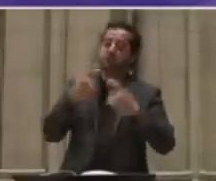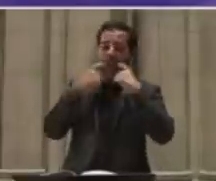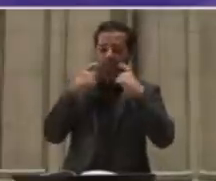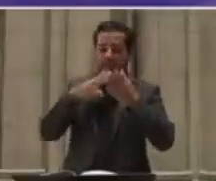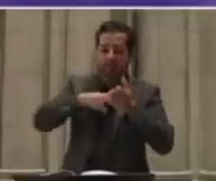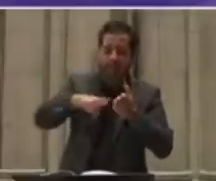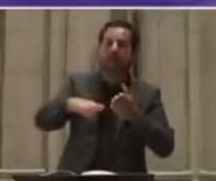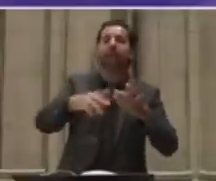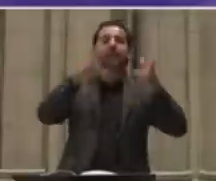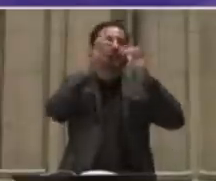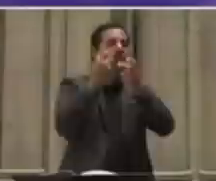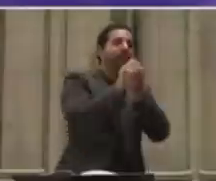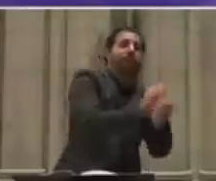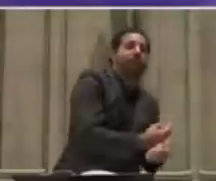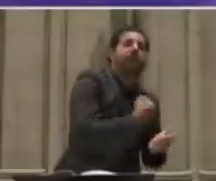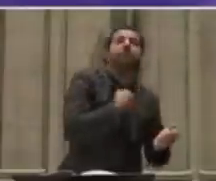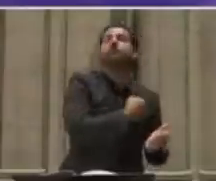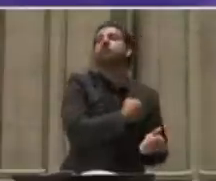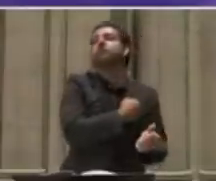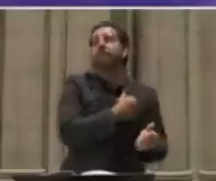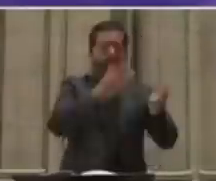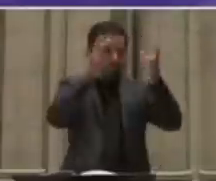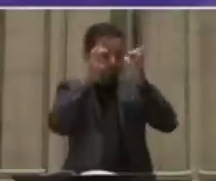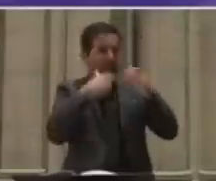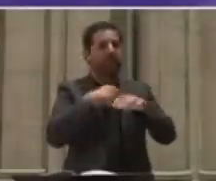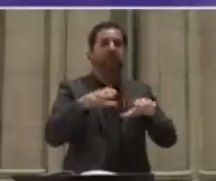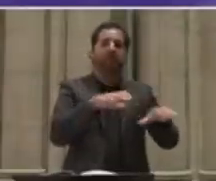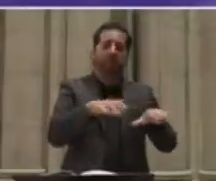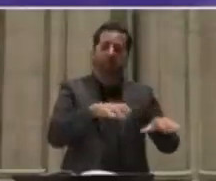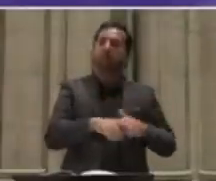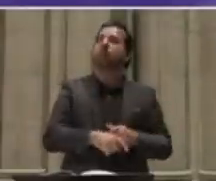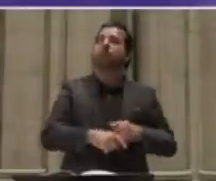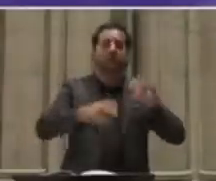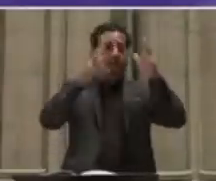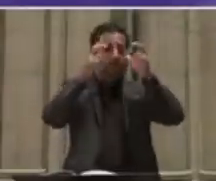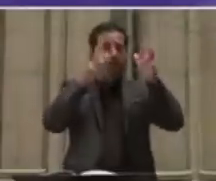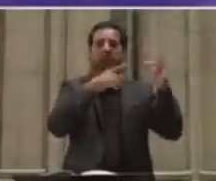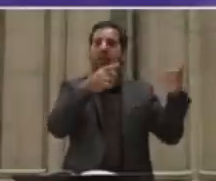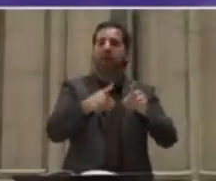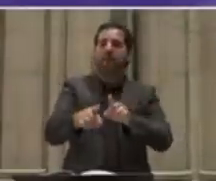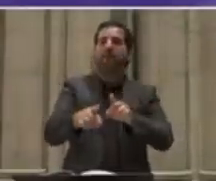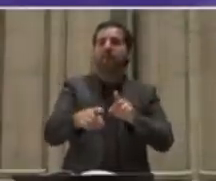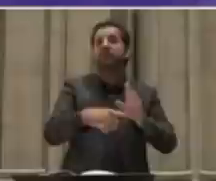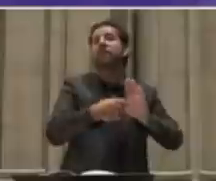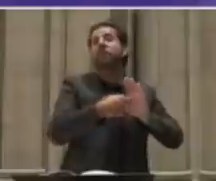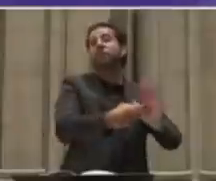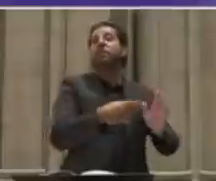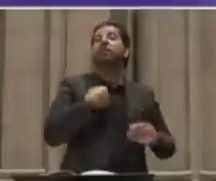the evil that enslaves us, the evil we have done, and the evil done on our behalf.